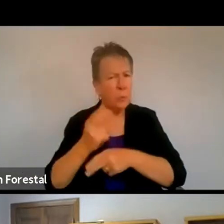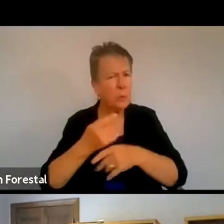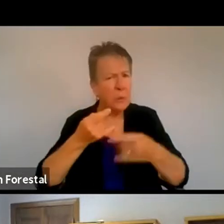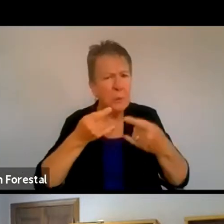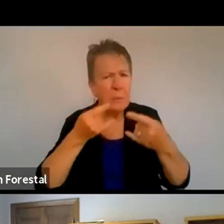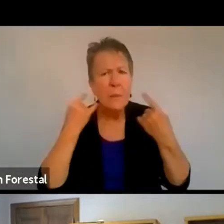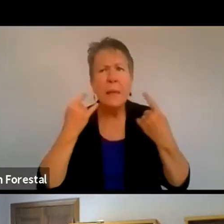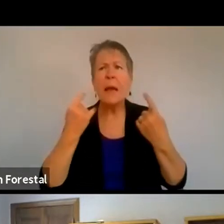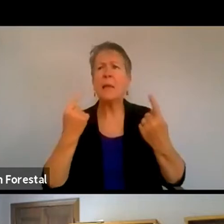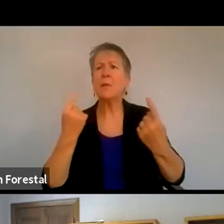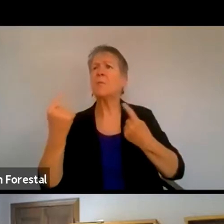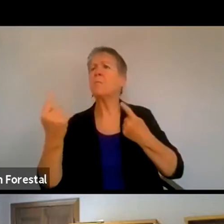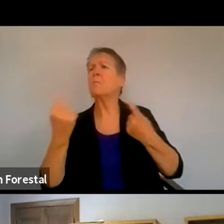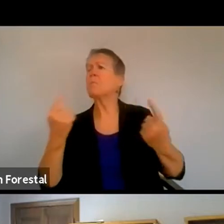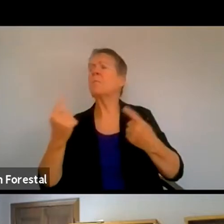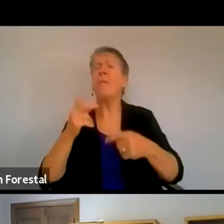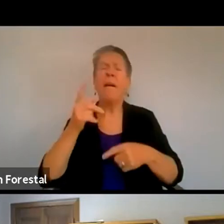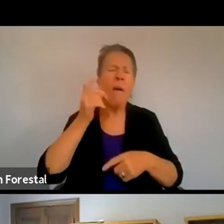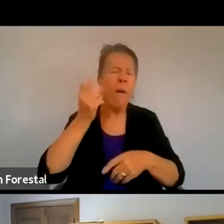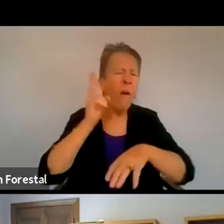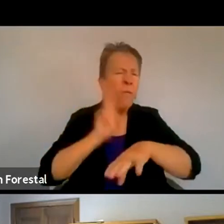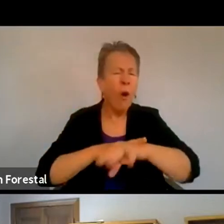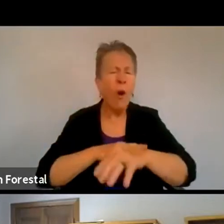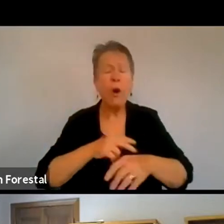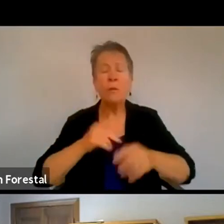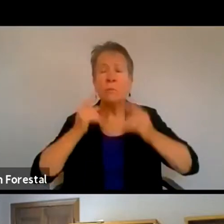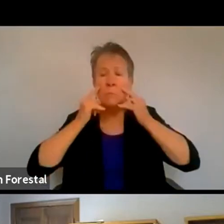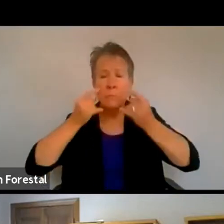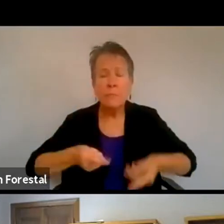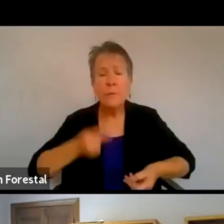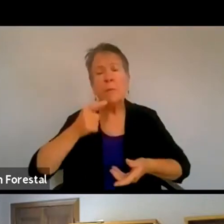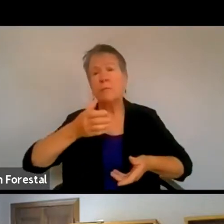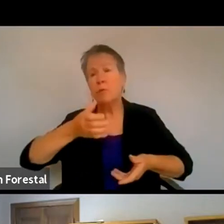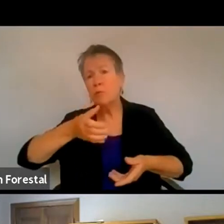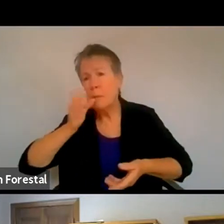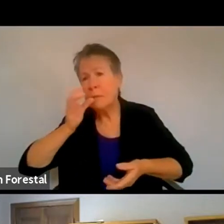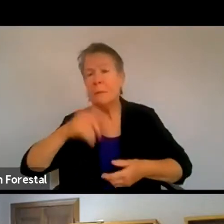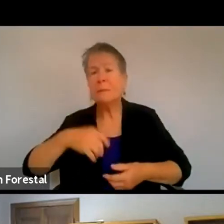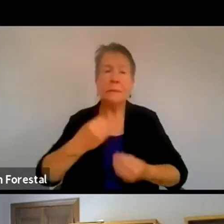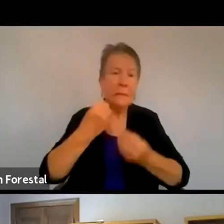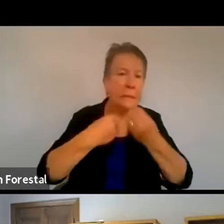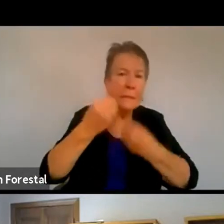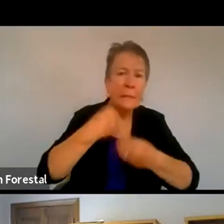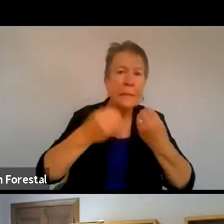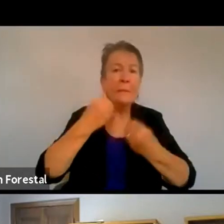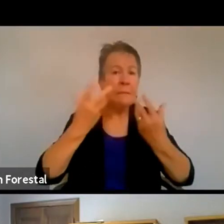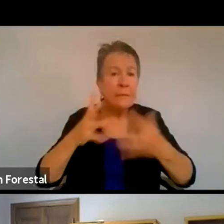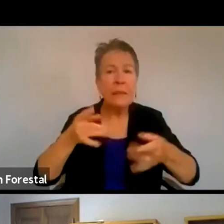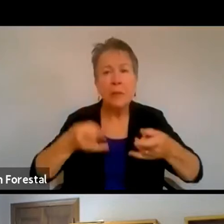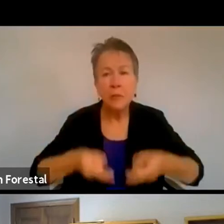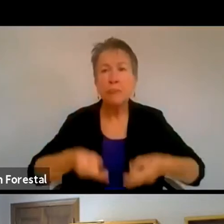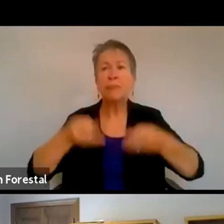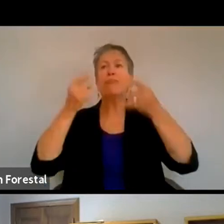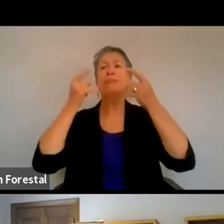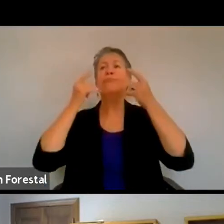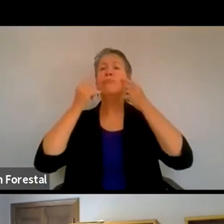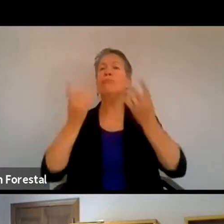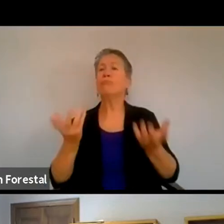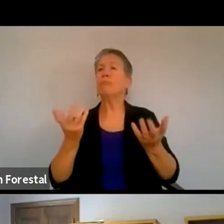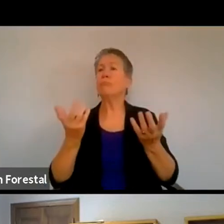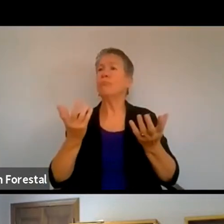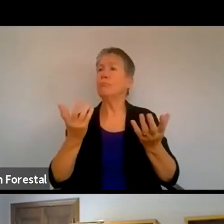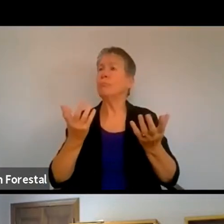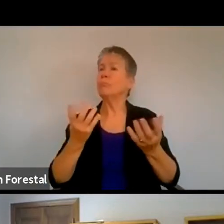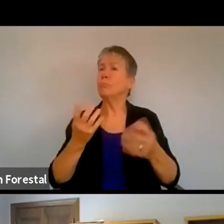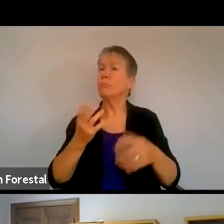So I think that answers that question. Yeah, this is a concern. Judy and Pat and the team and I were on the phone earlier today trying to war game, and I know